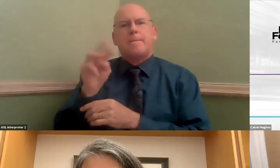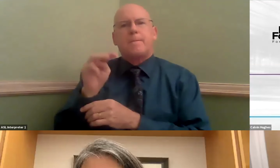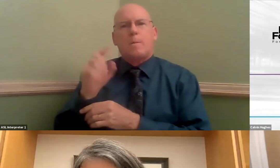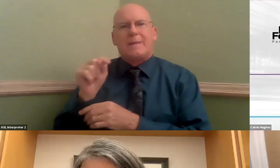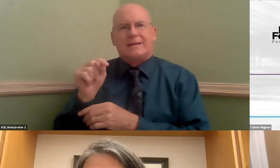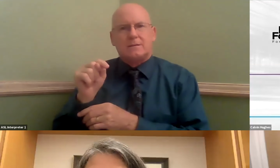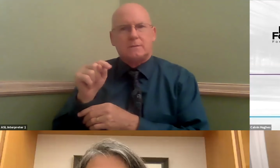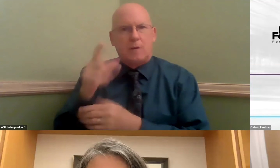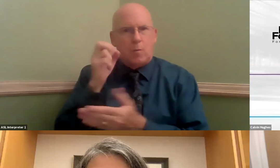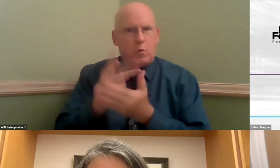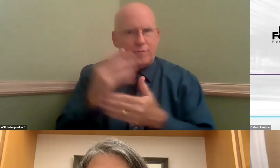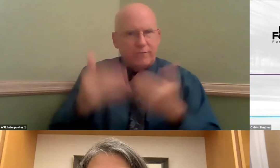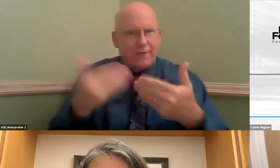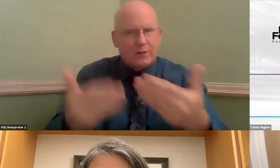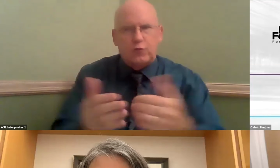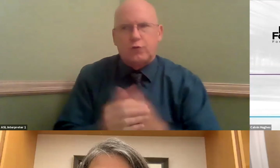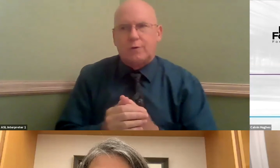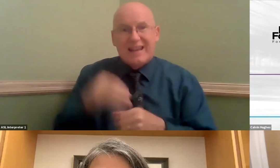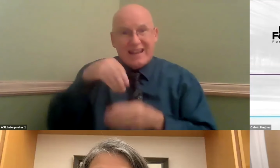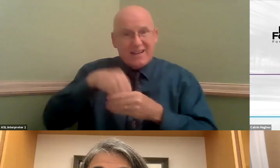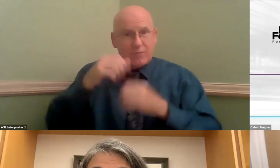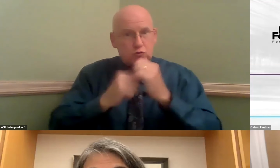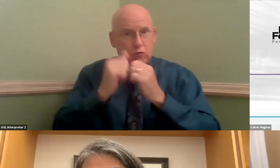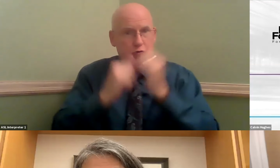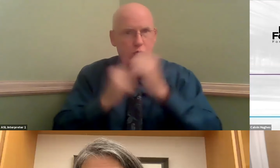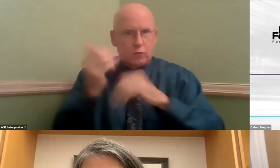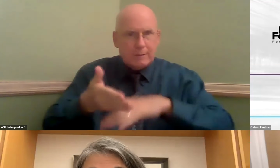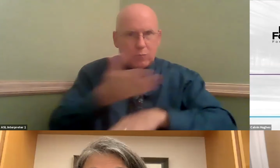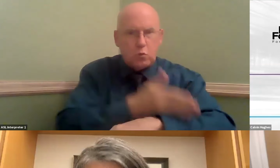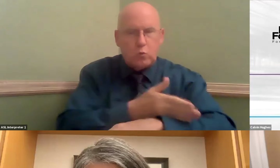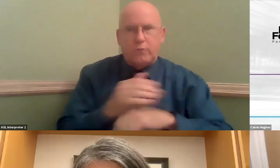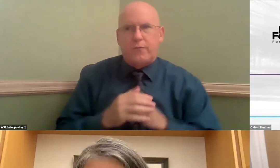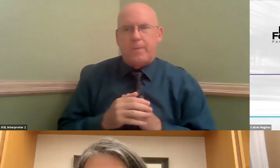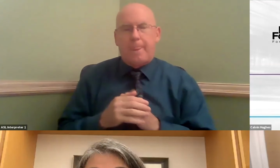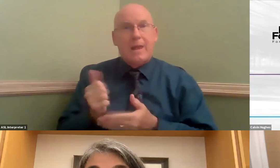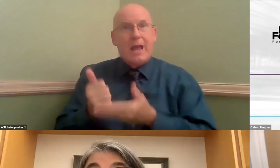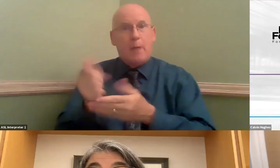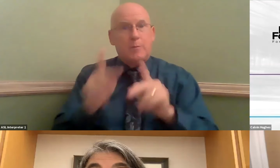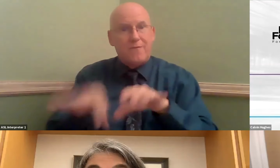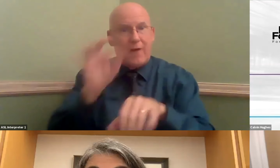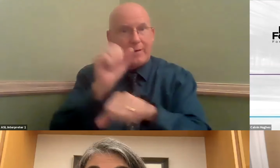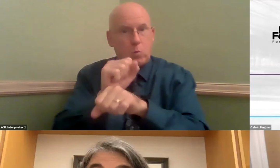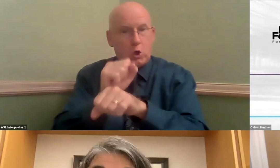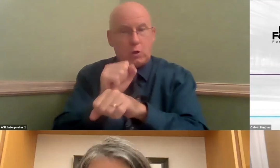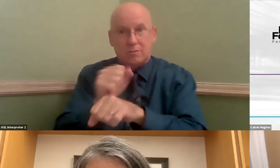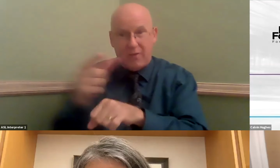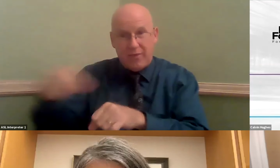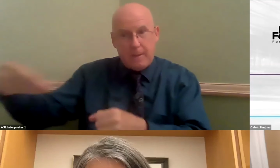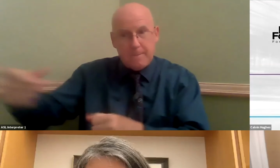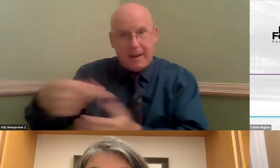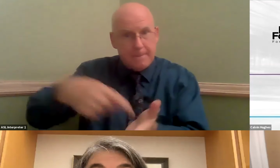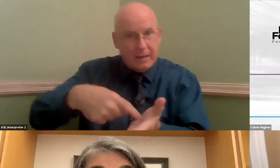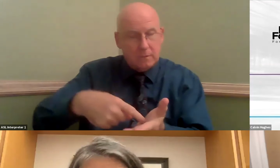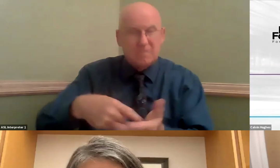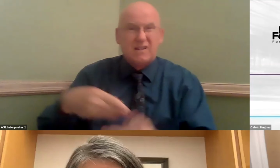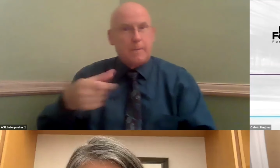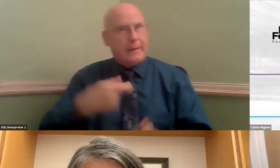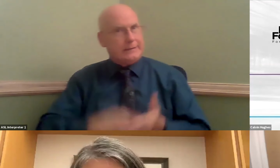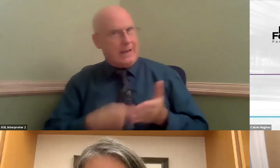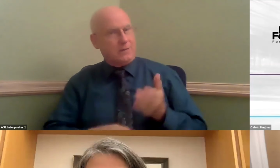projects moving quickly? All of that, putting people to work, making sure that they can pay their bills, making sure that includes they can pay their taxes